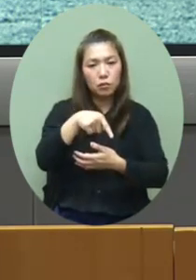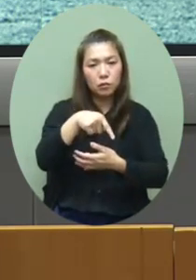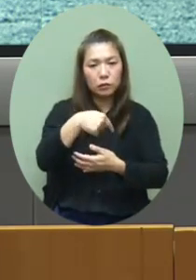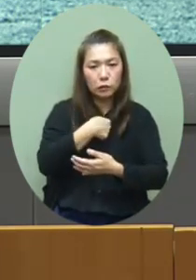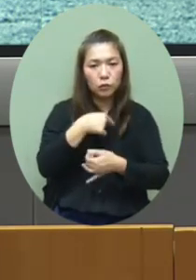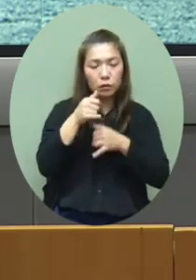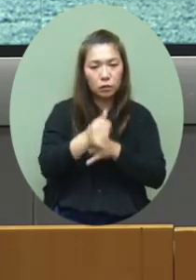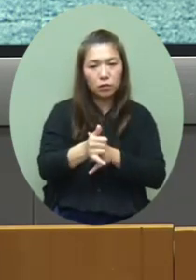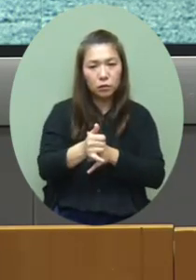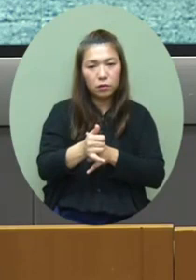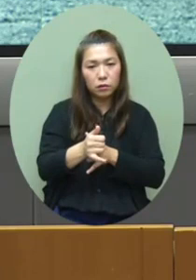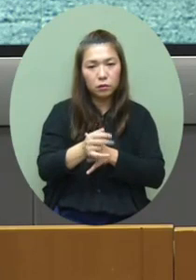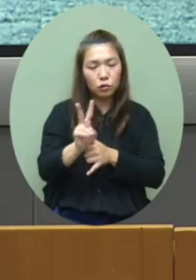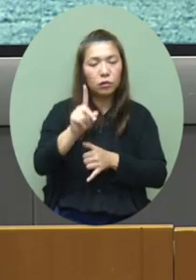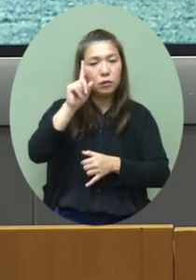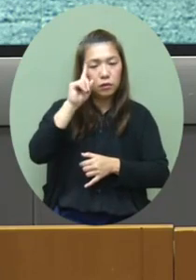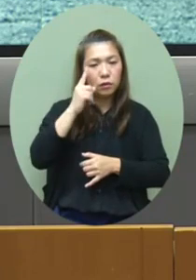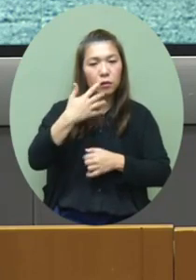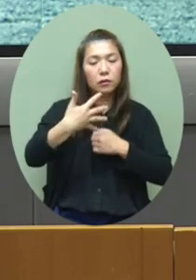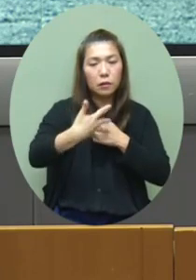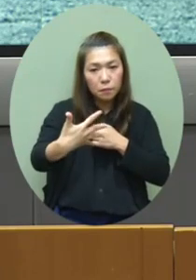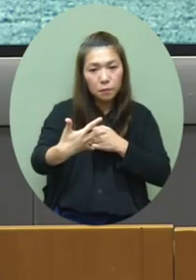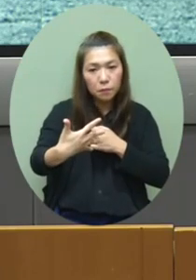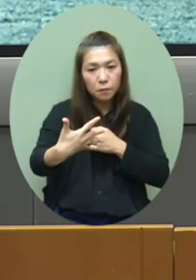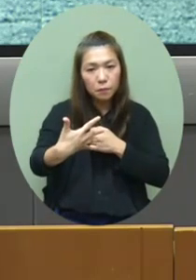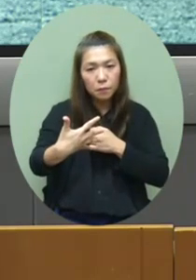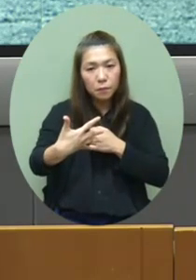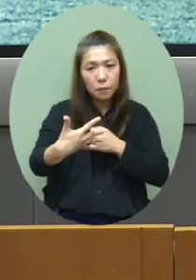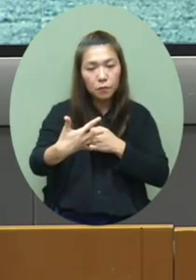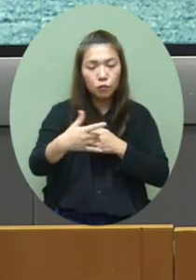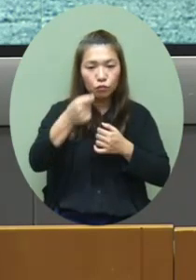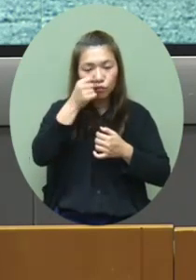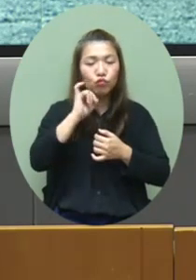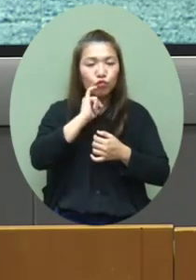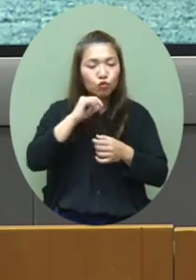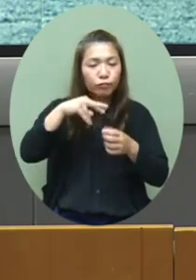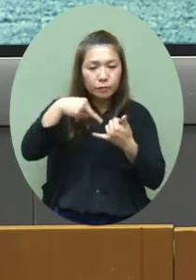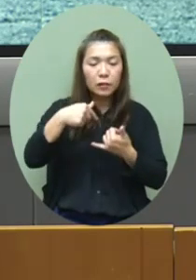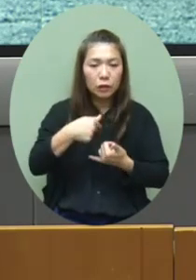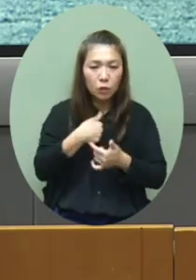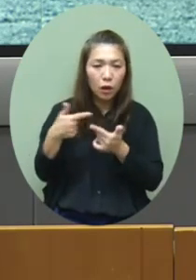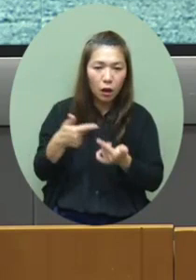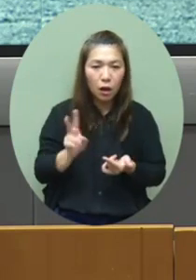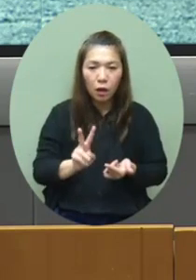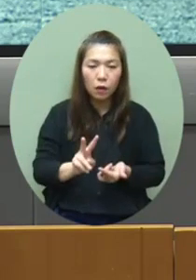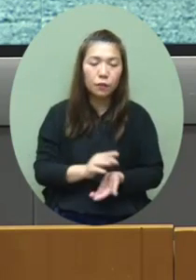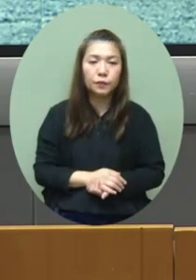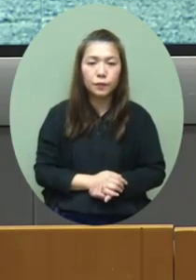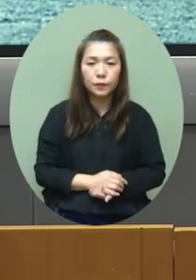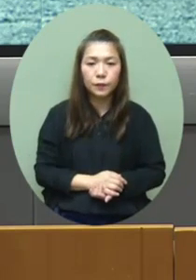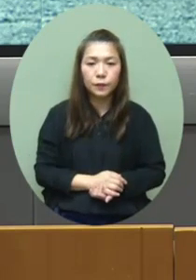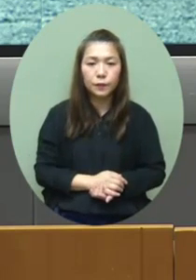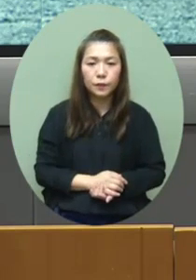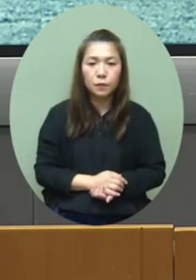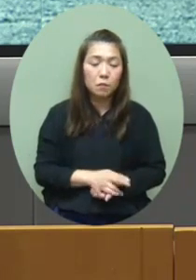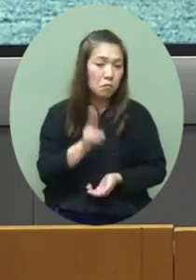PCR test at day five so if the day five PCR test becomes lower for example a very